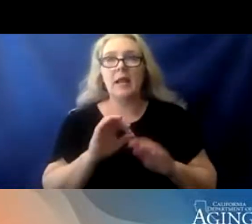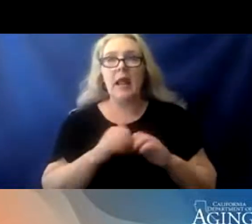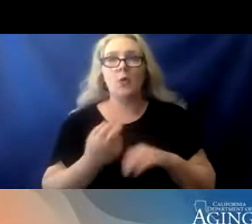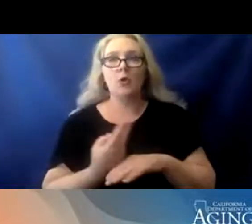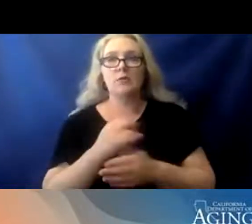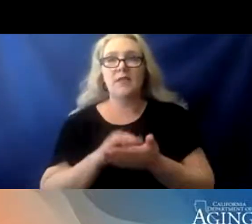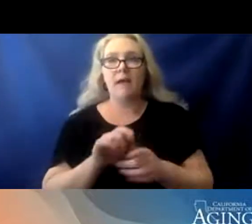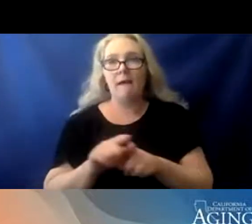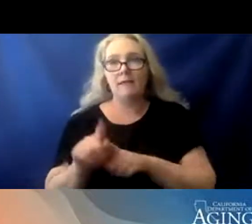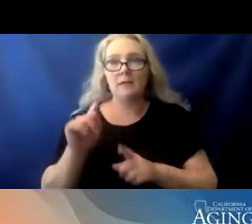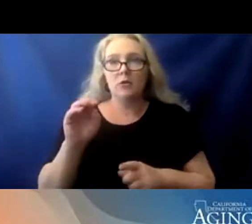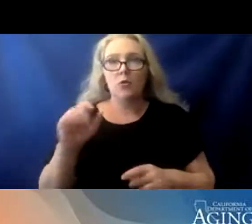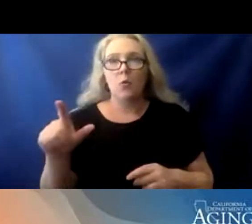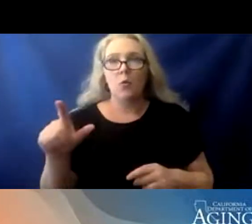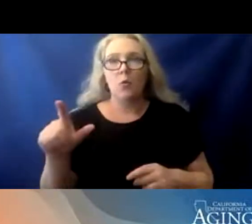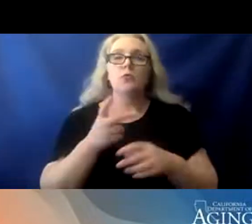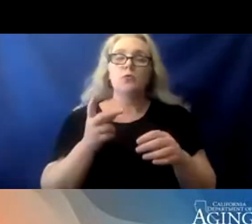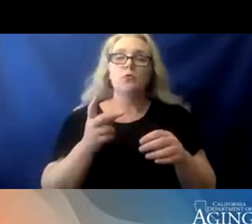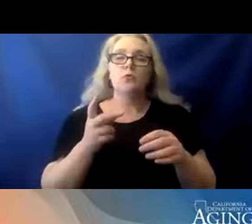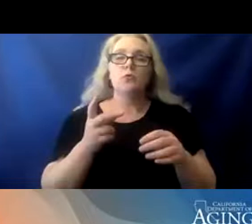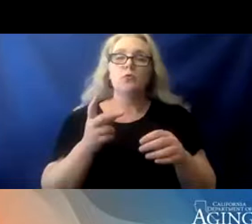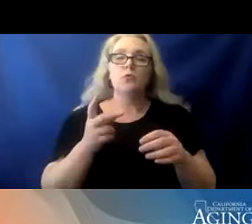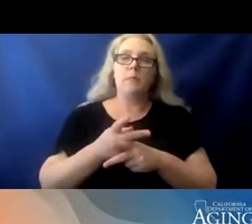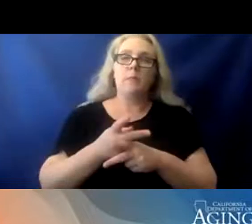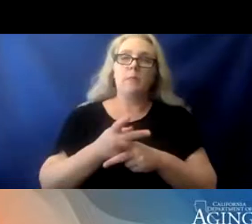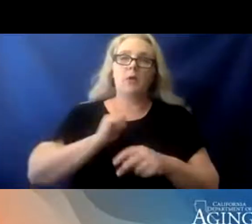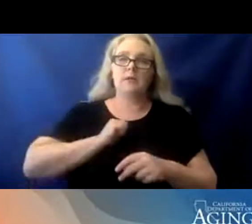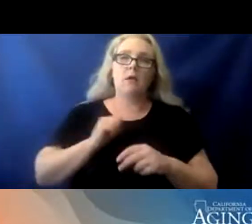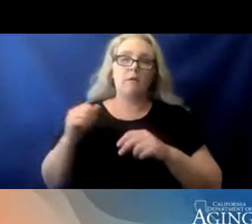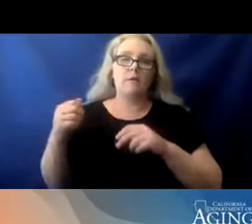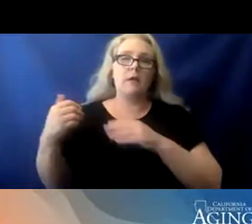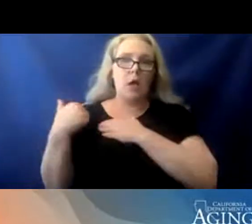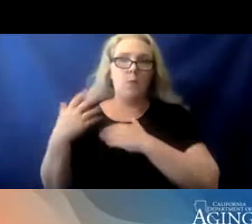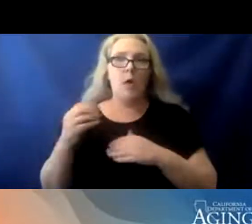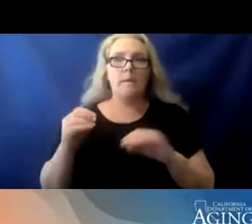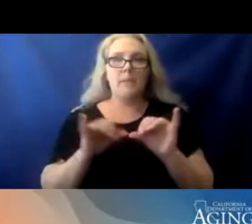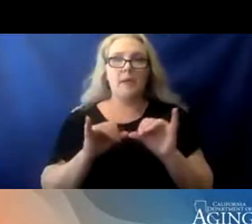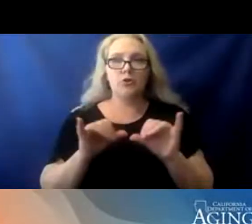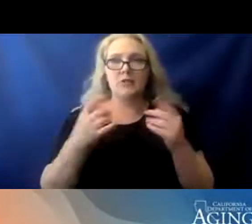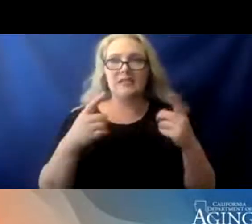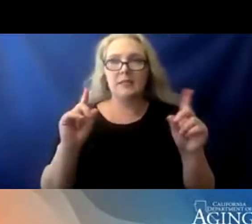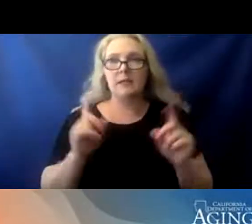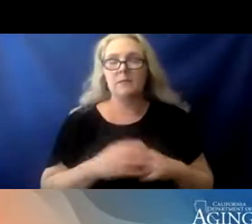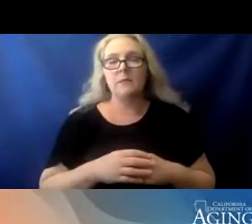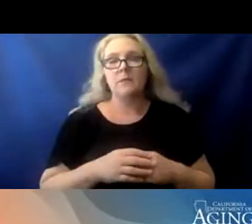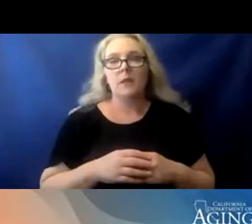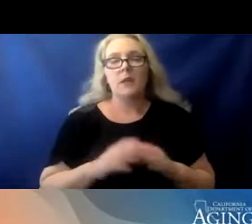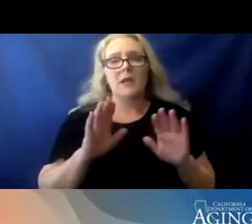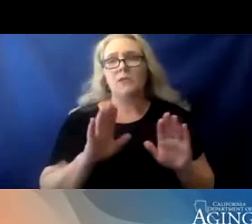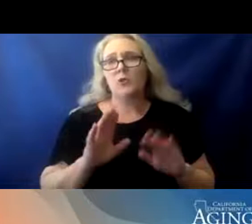to hold ourselves accountable and measure our success. And it, of course, includes lots of local data. So it's been of great use for